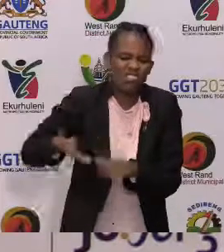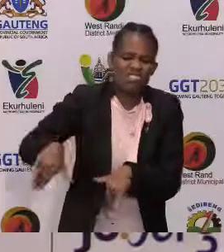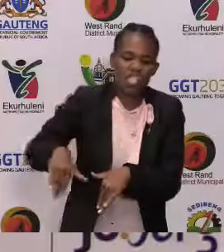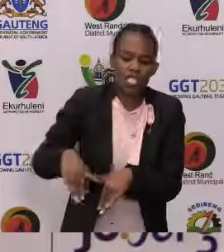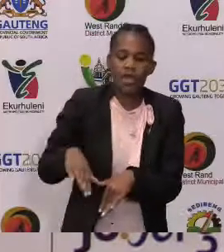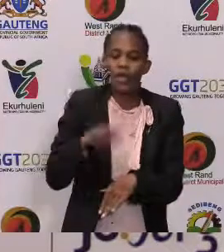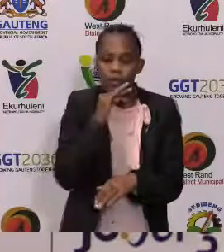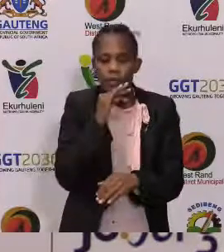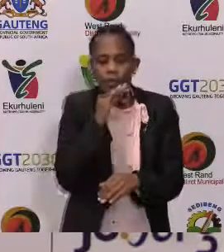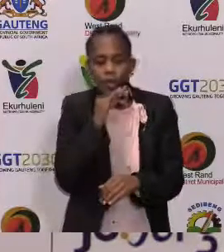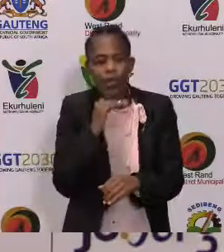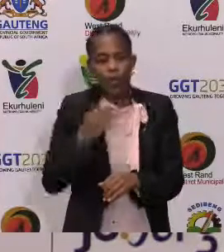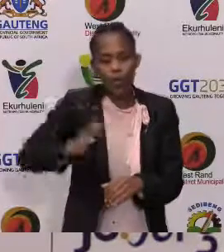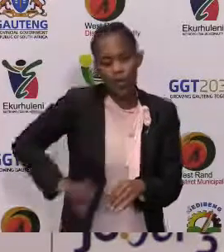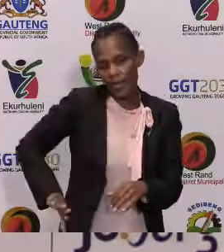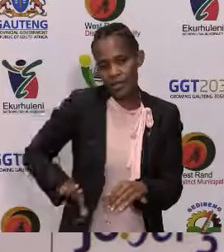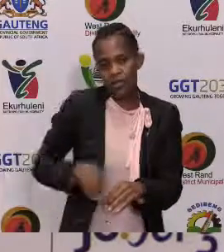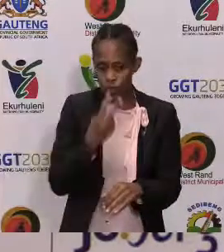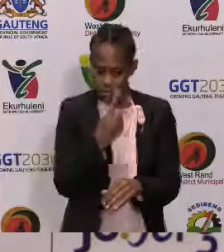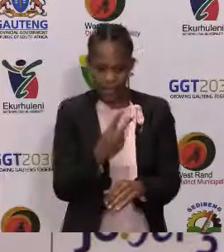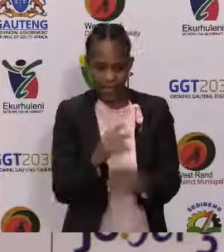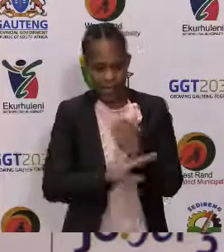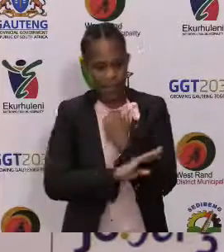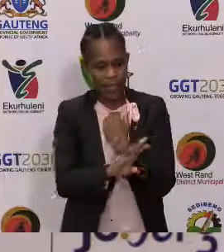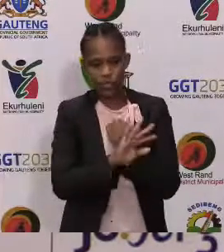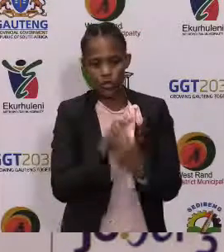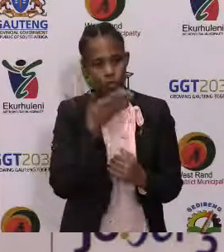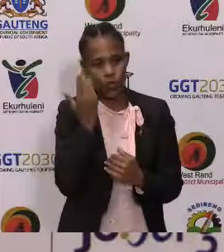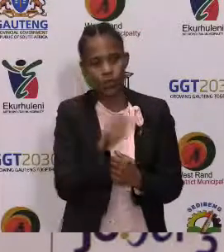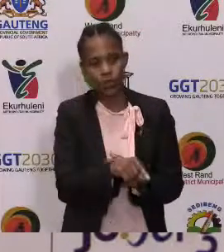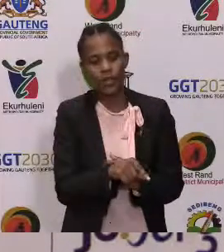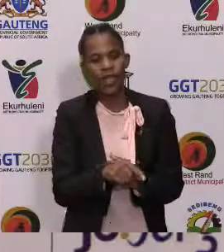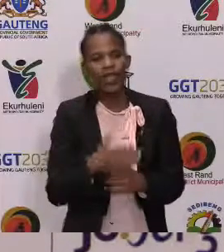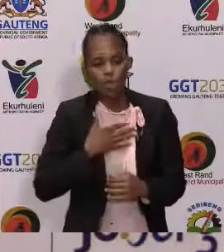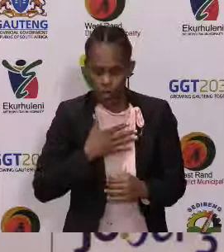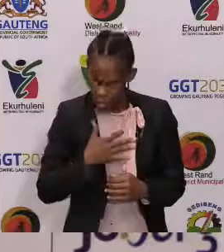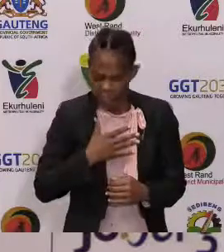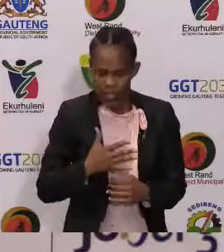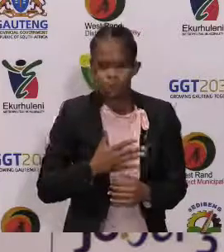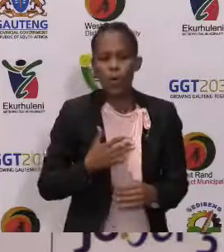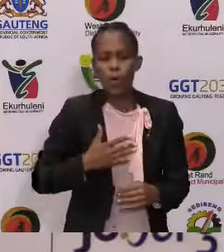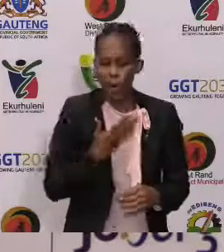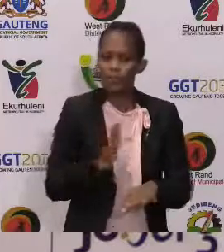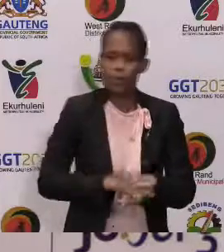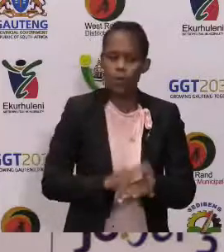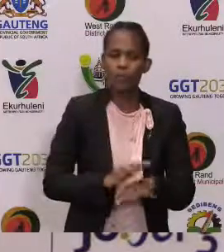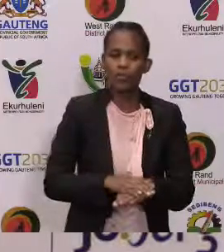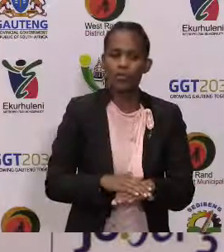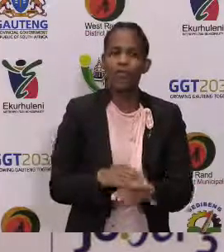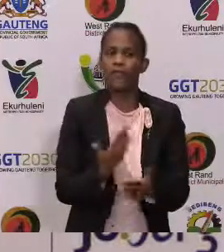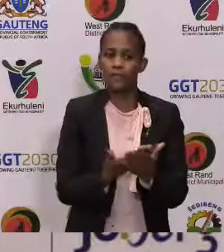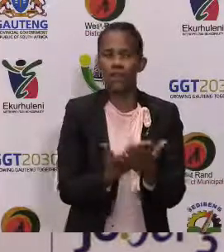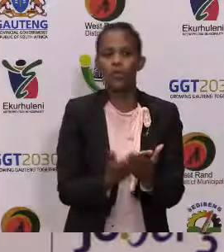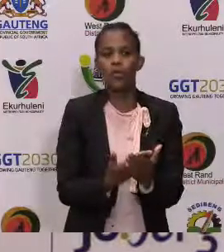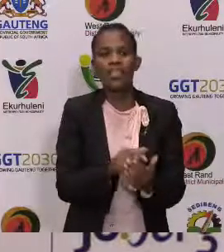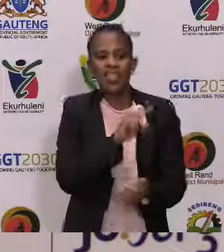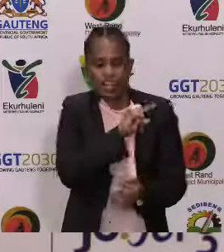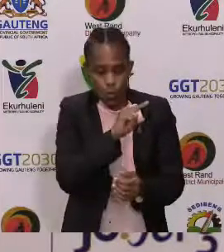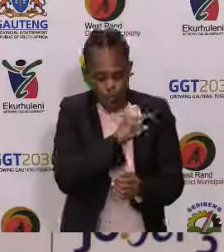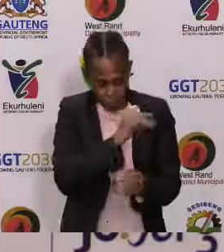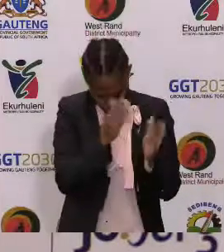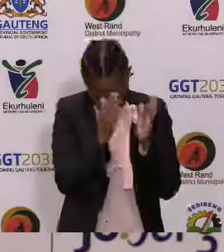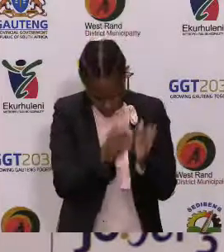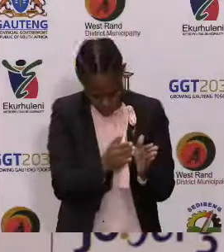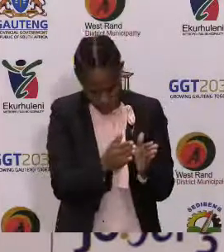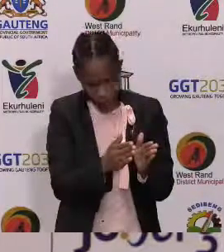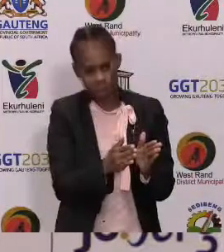available and staffing, but that oxygen, and that's one thing that we have been paying great attention